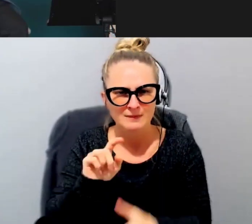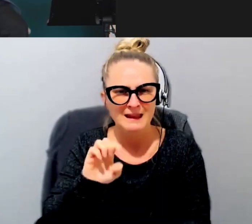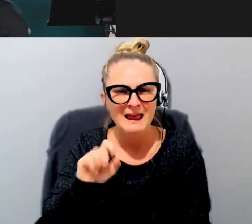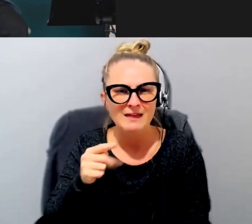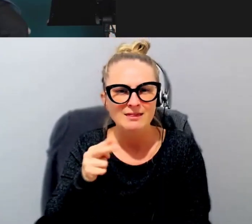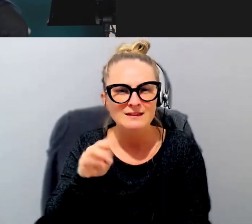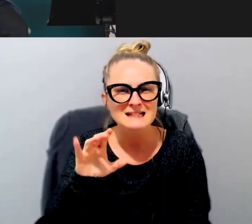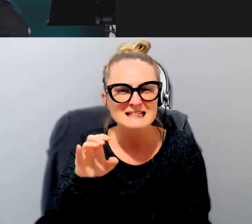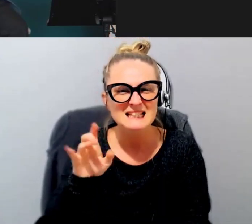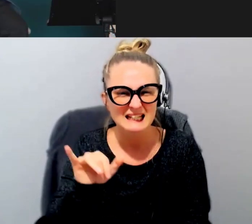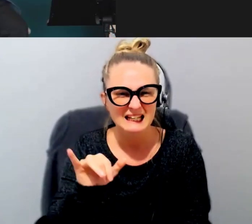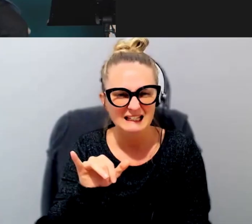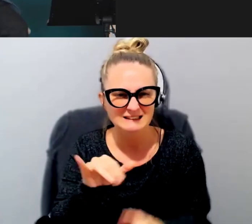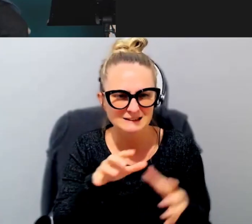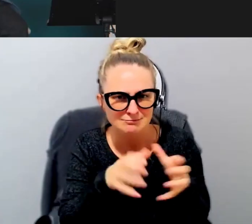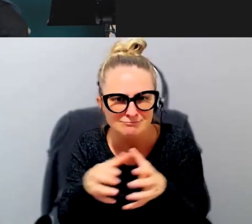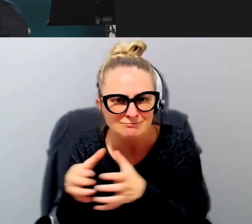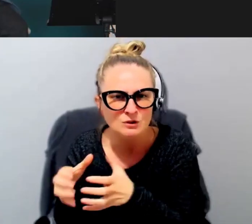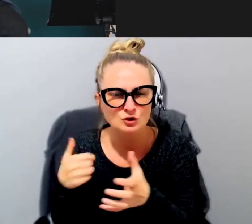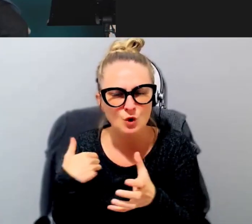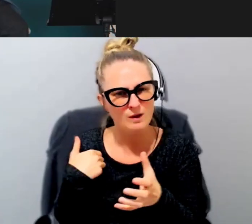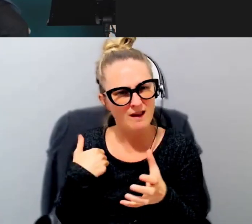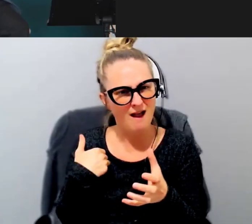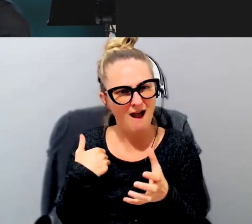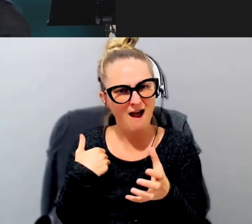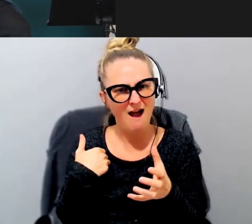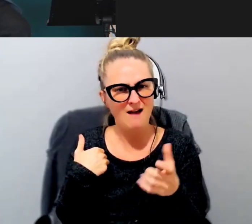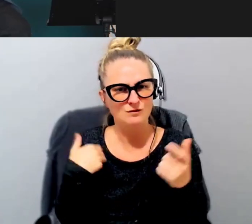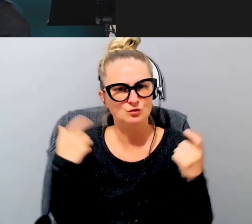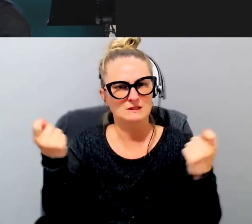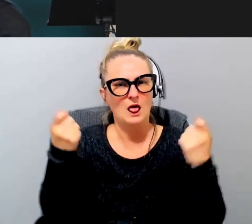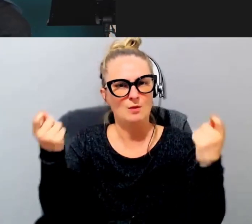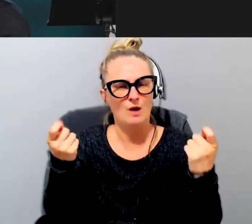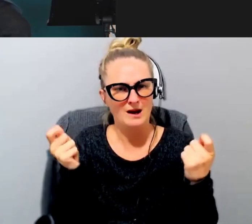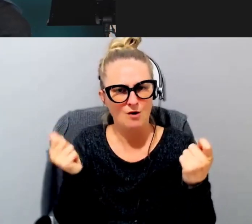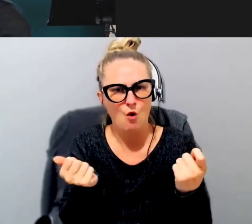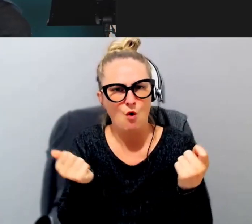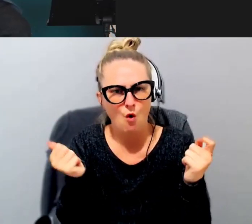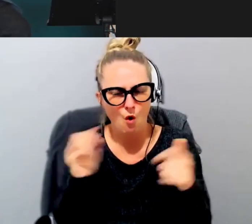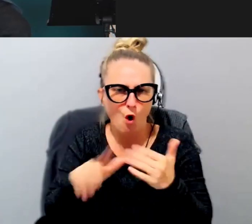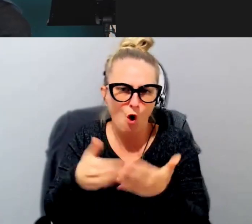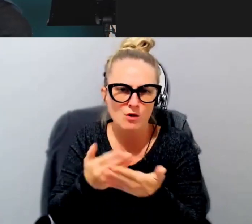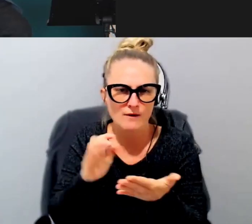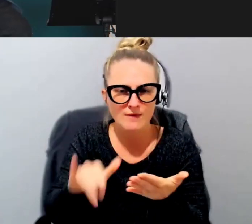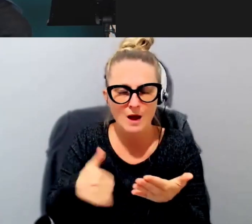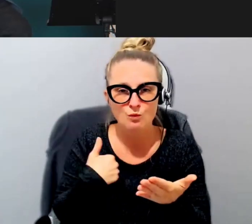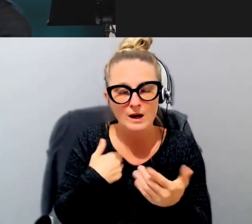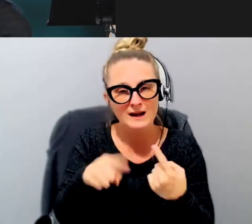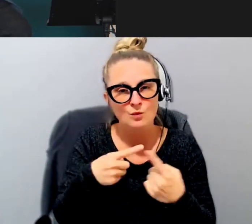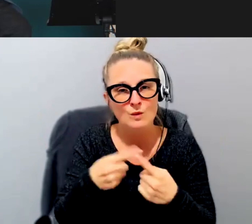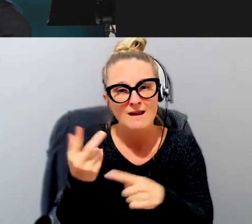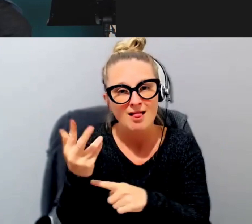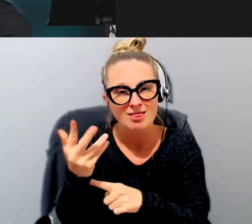have the opportunity to kind of celebrate all of that. So when we're lighting those candles, even I would argue